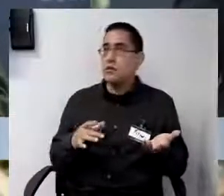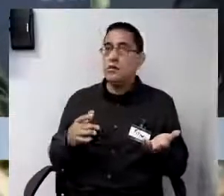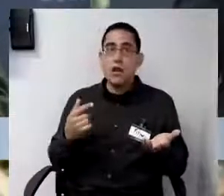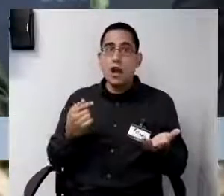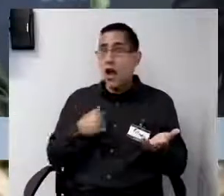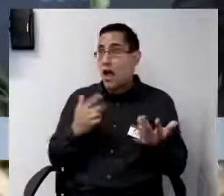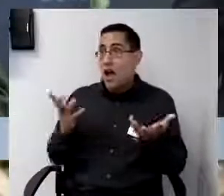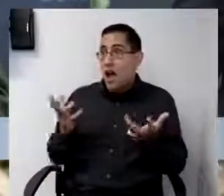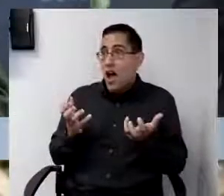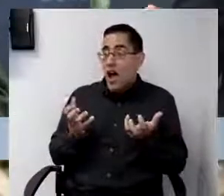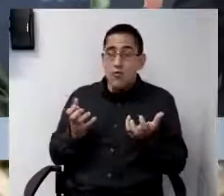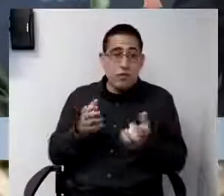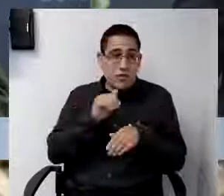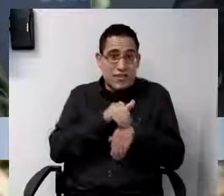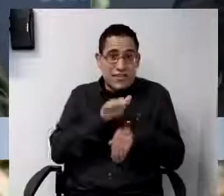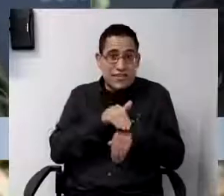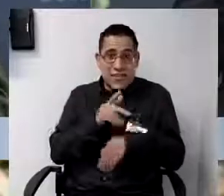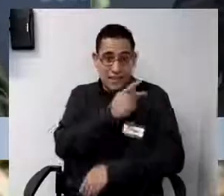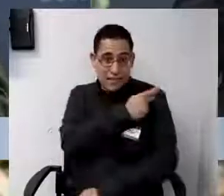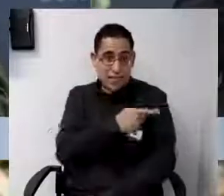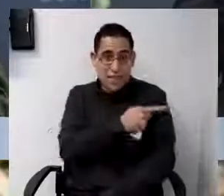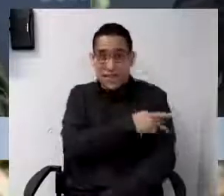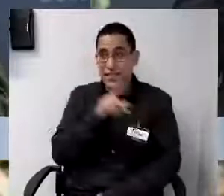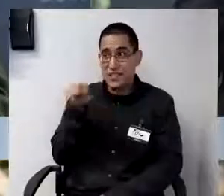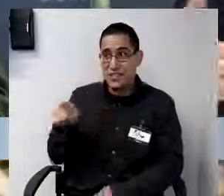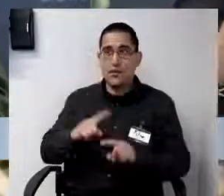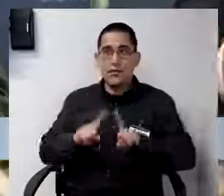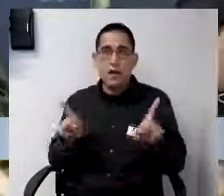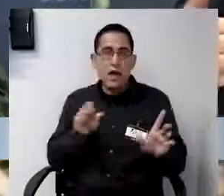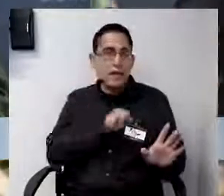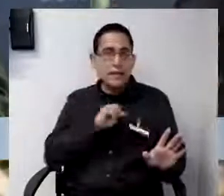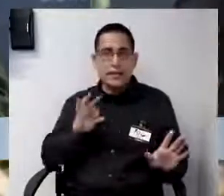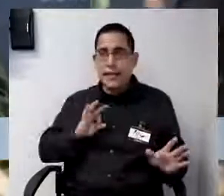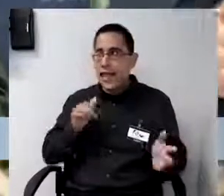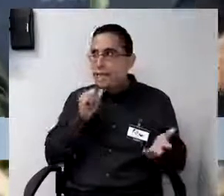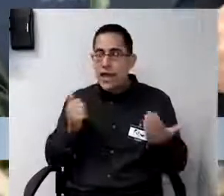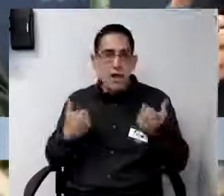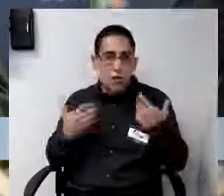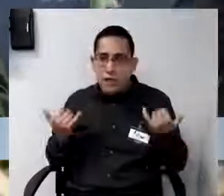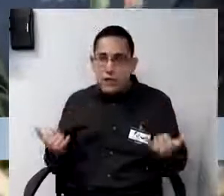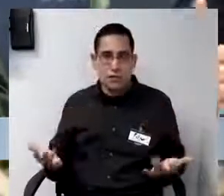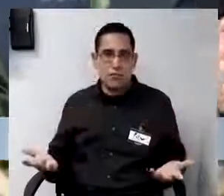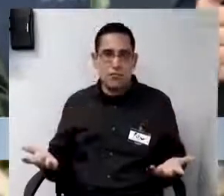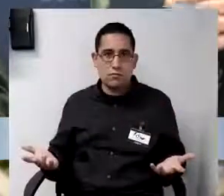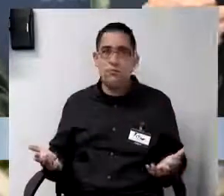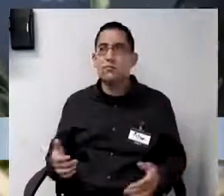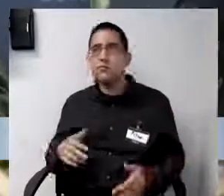staff right now. So that's the greatest concern, and that's the concern of every hospital